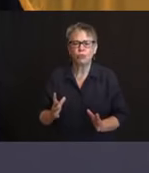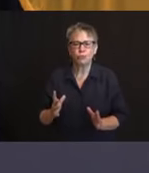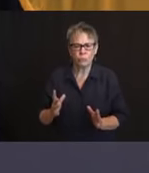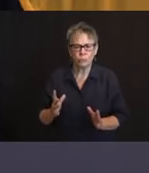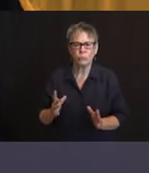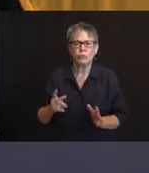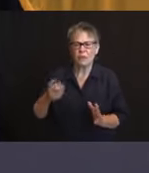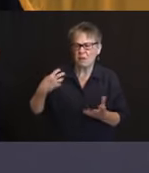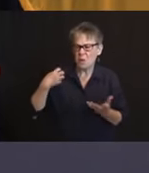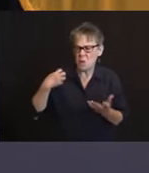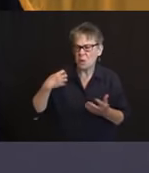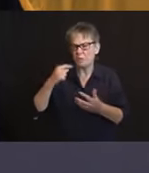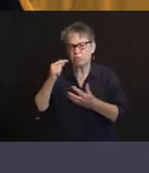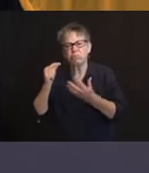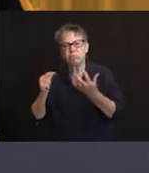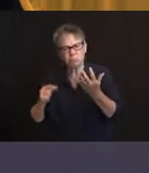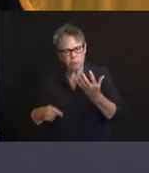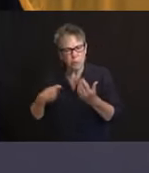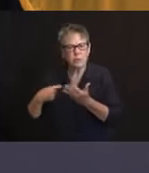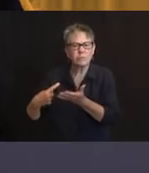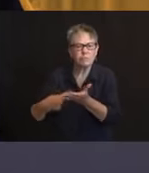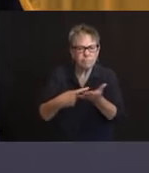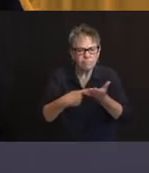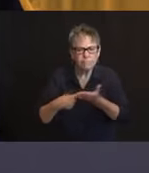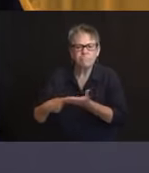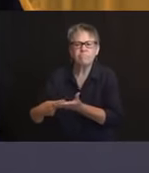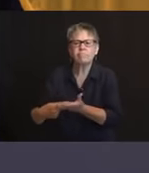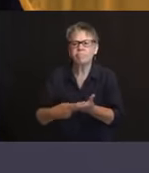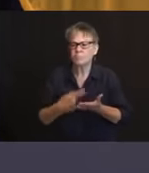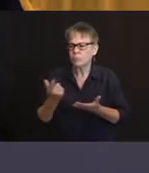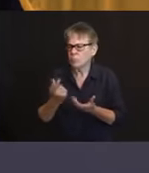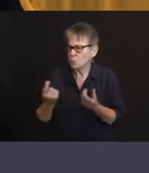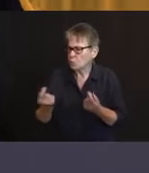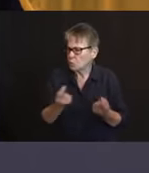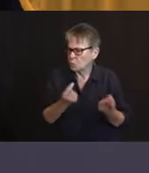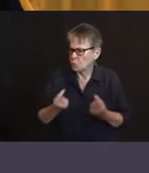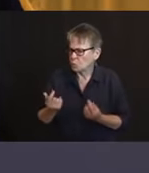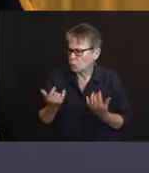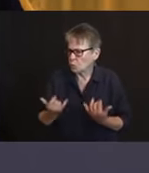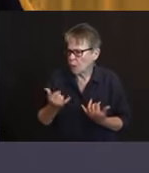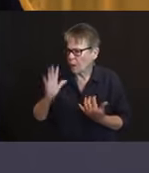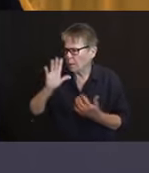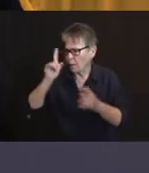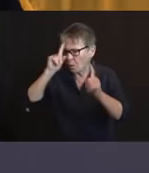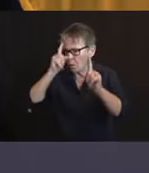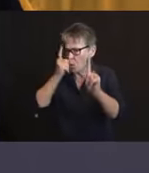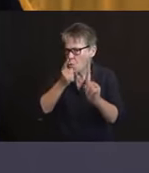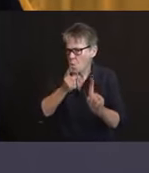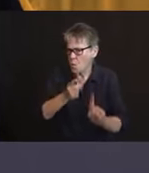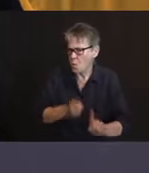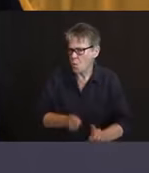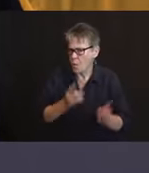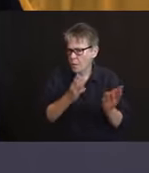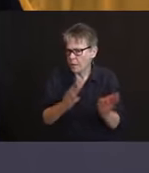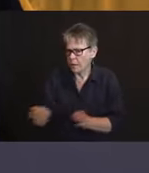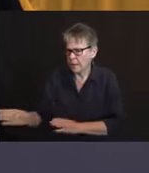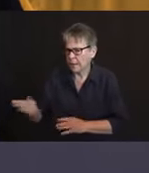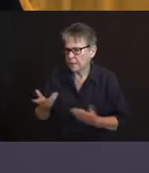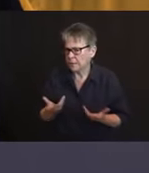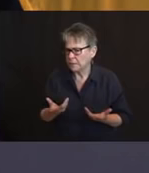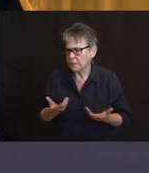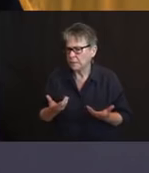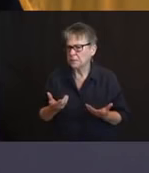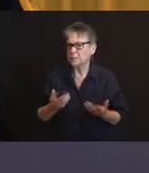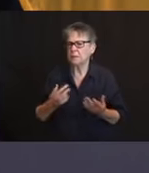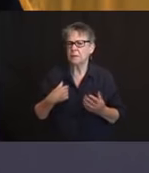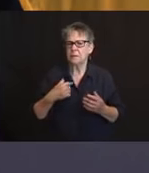direction that we anticipated things would be headed. Judy's guidance has come in since then, but we sort of previewed